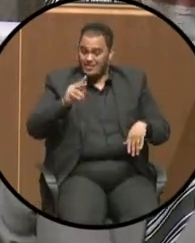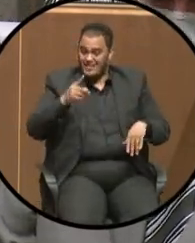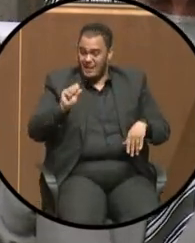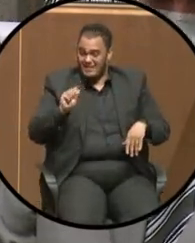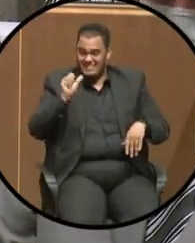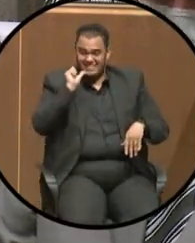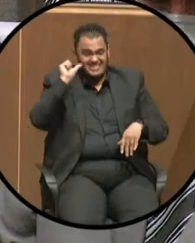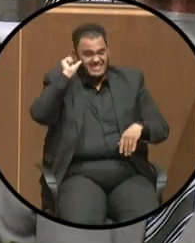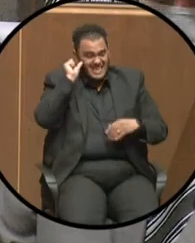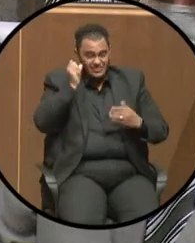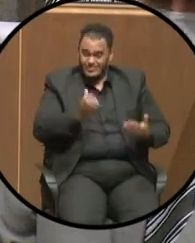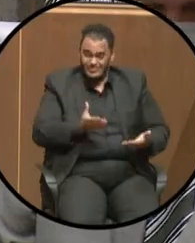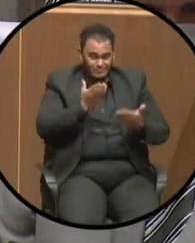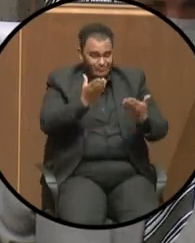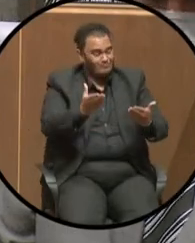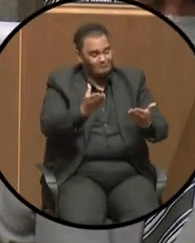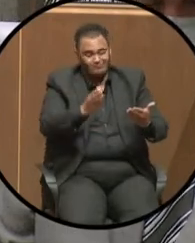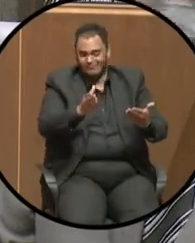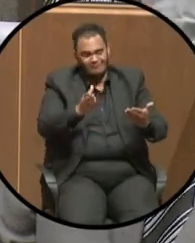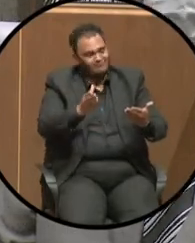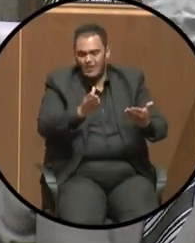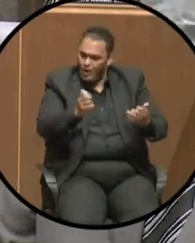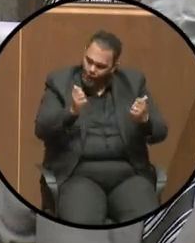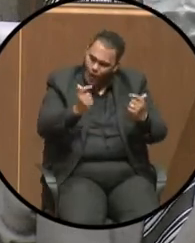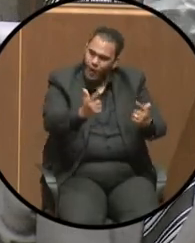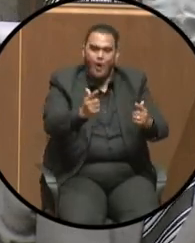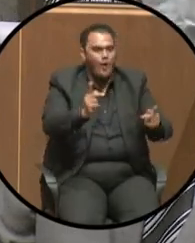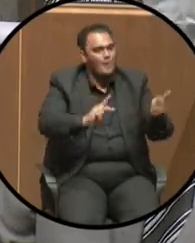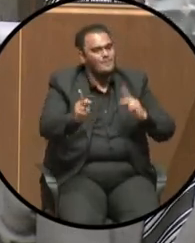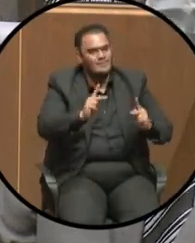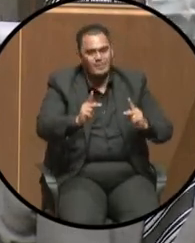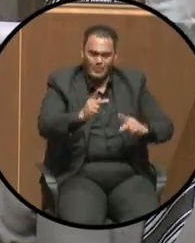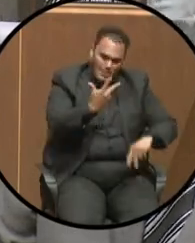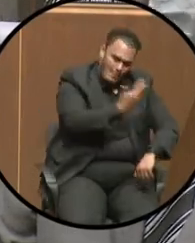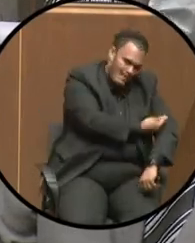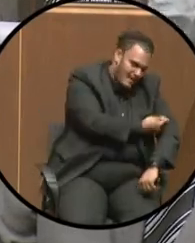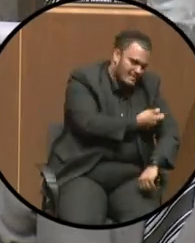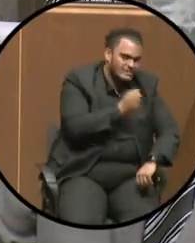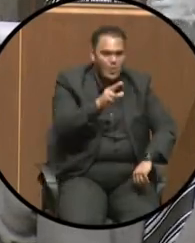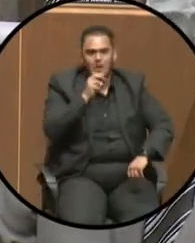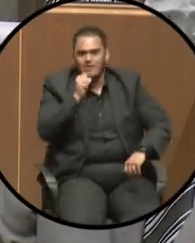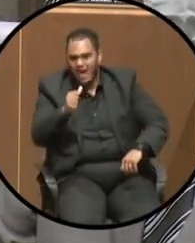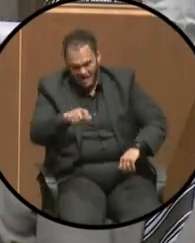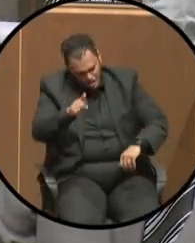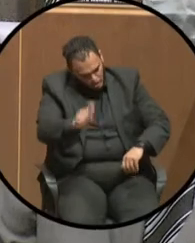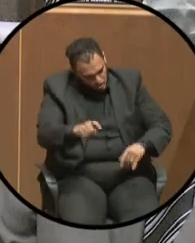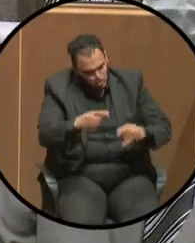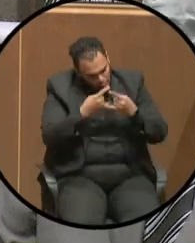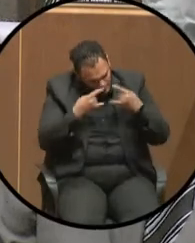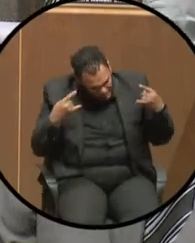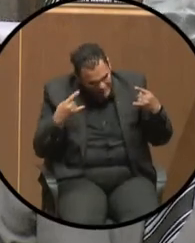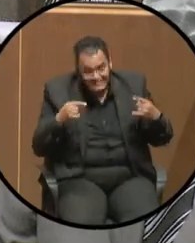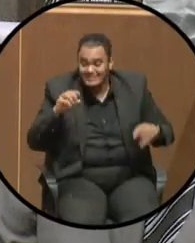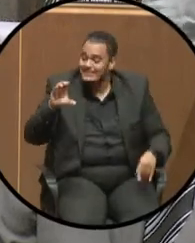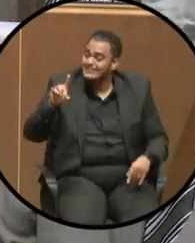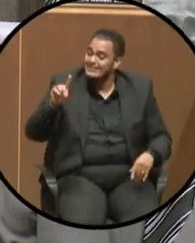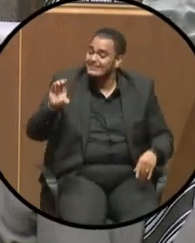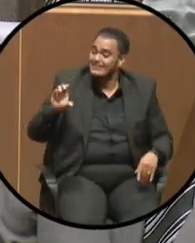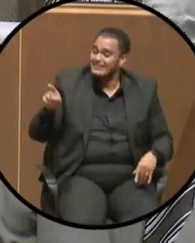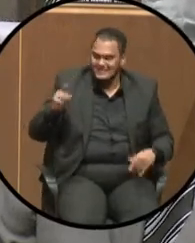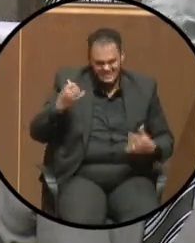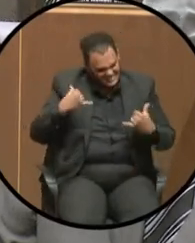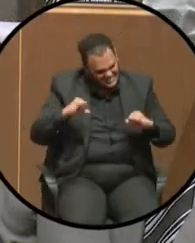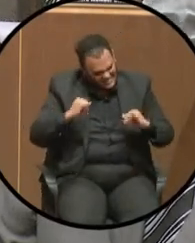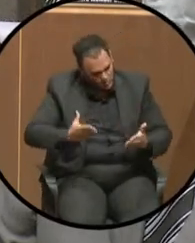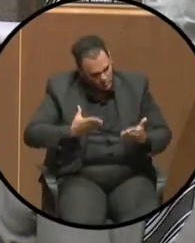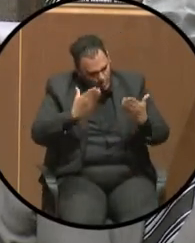people, whether vaccinated or not, should be wearing masks even inside. The CDC still recommends that masks be worn indoors